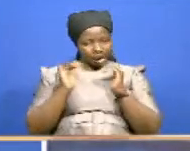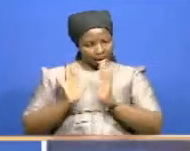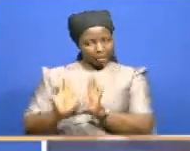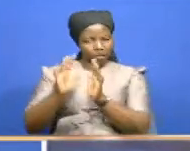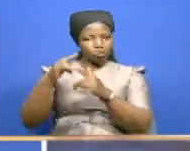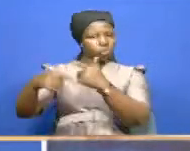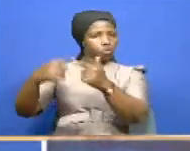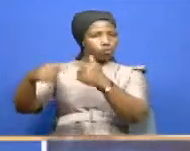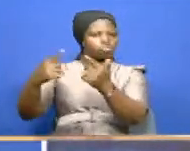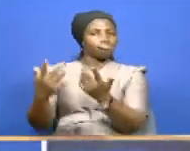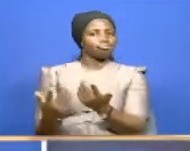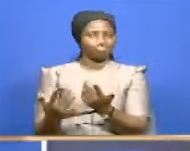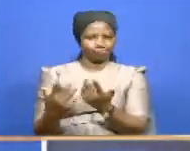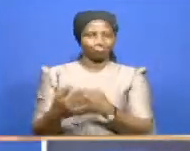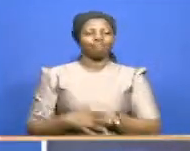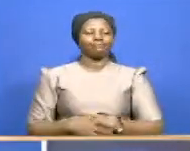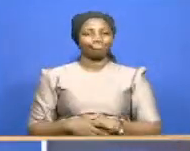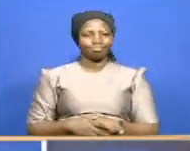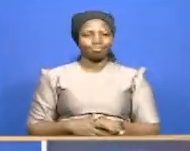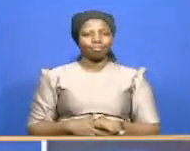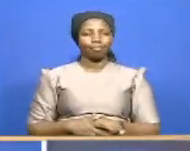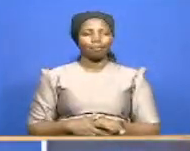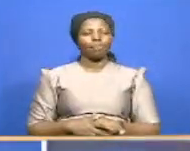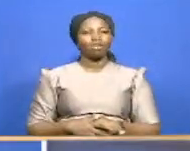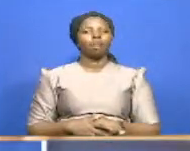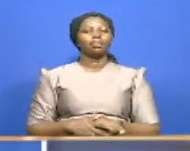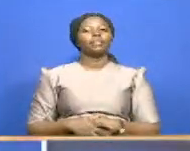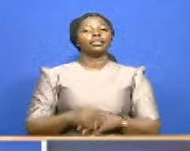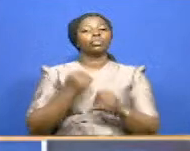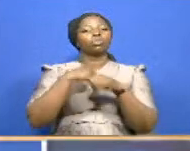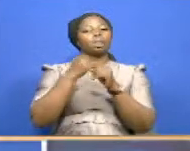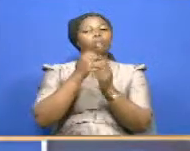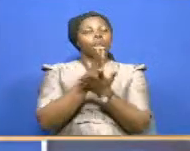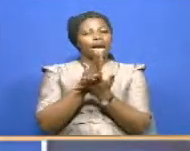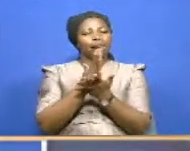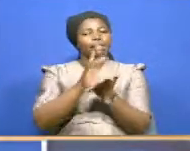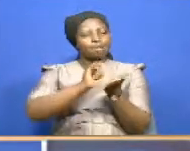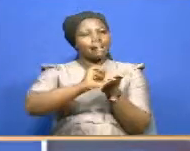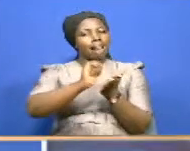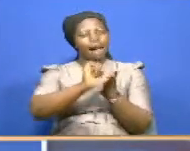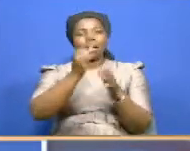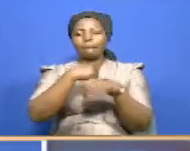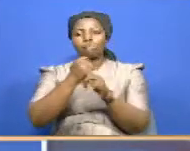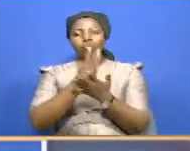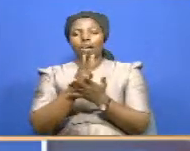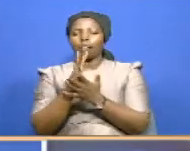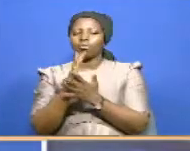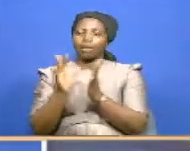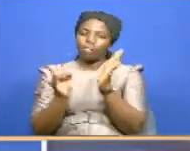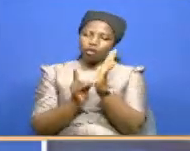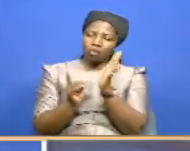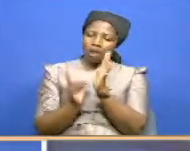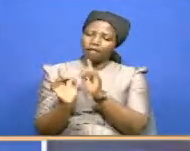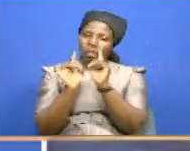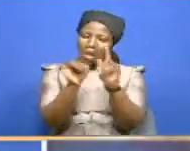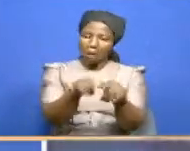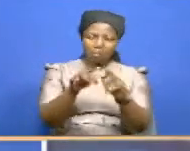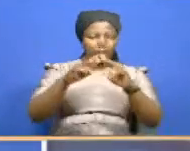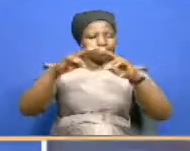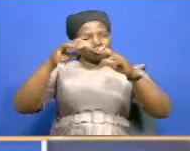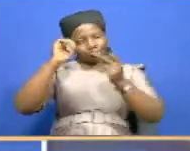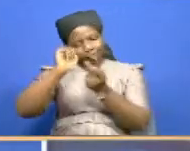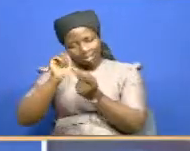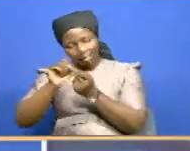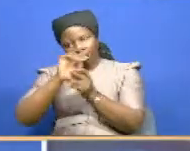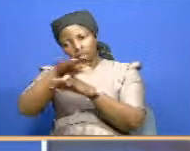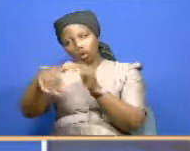inaendelea kuangaliwa na clerk ili hakikisha kwamba daktari amekuja pale na amepimwa kila mtu ili